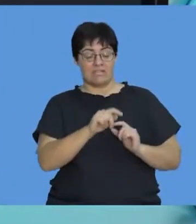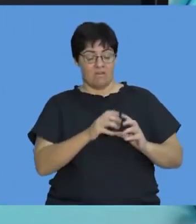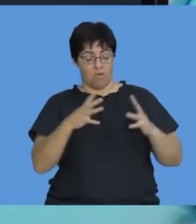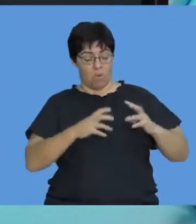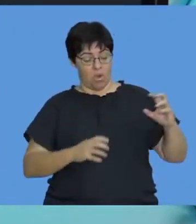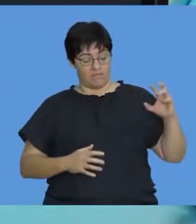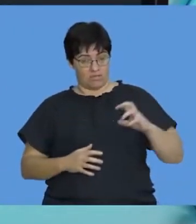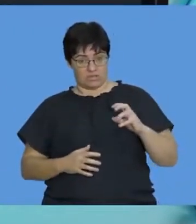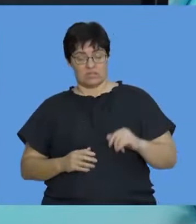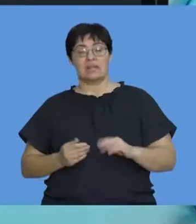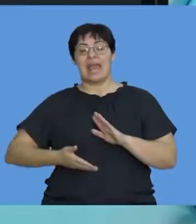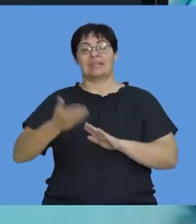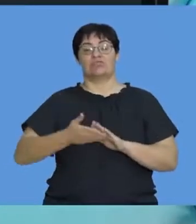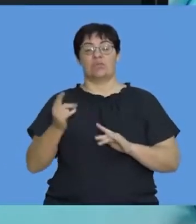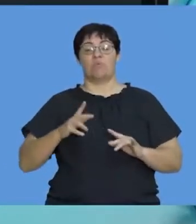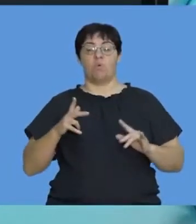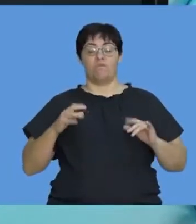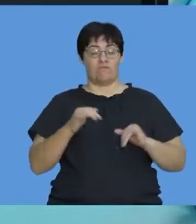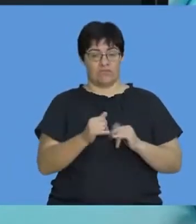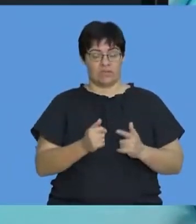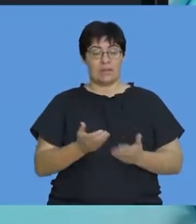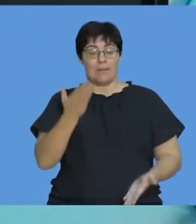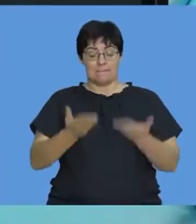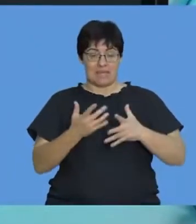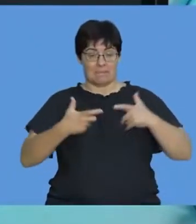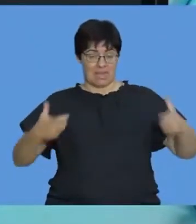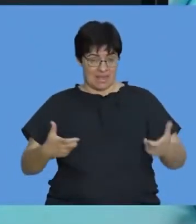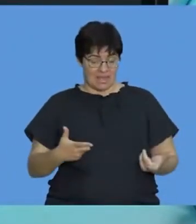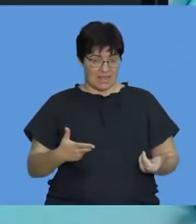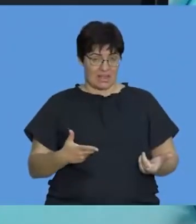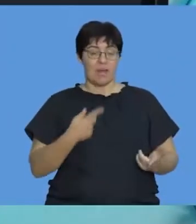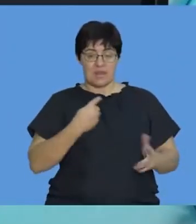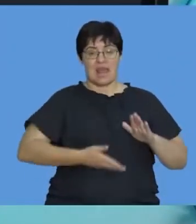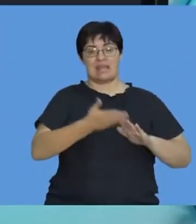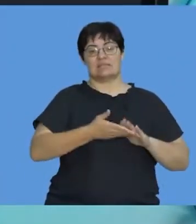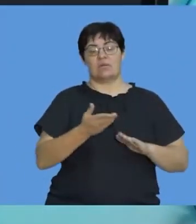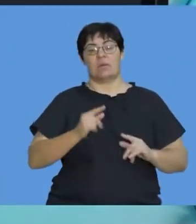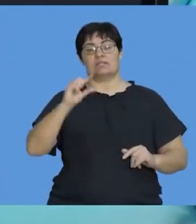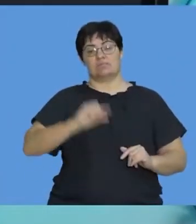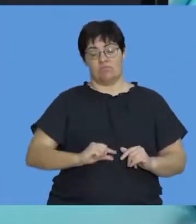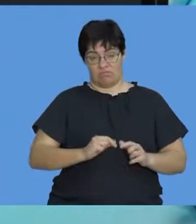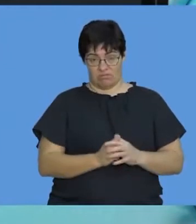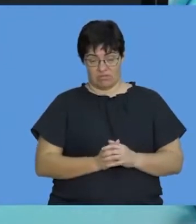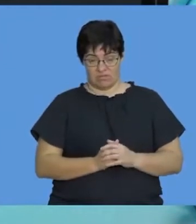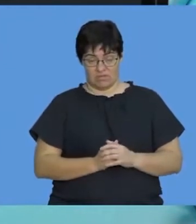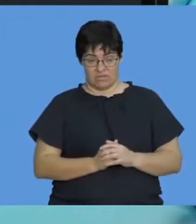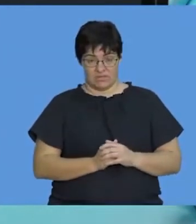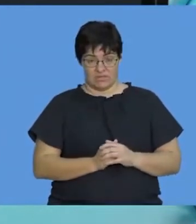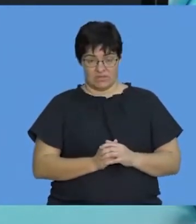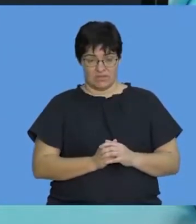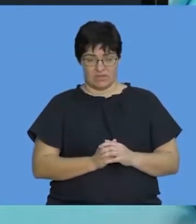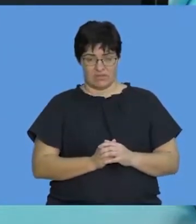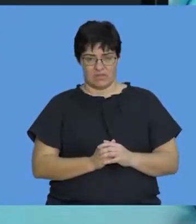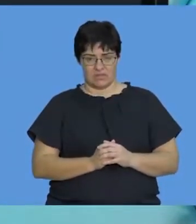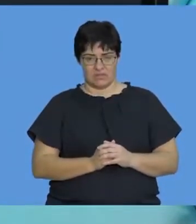increase the acceleration. If we made the mass bigger, we would make the acceleration smaller. But it's got